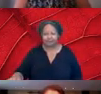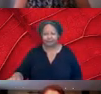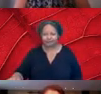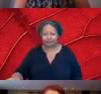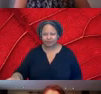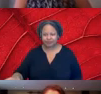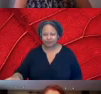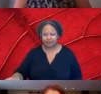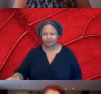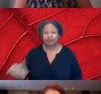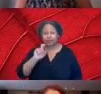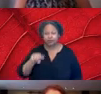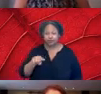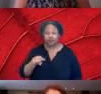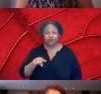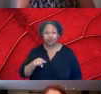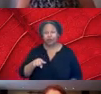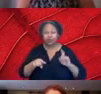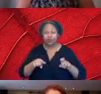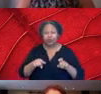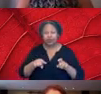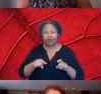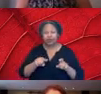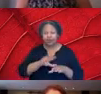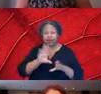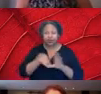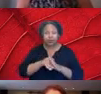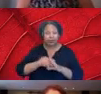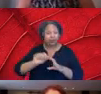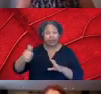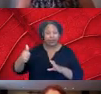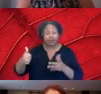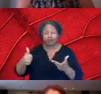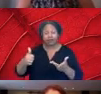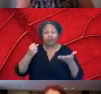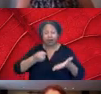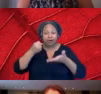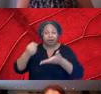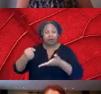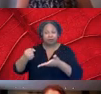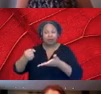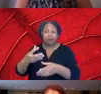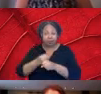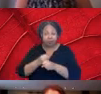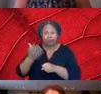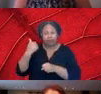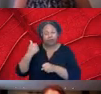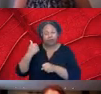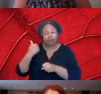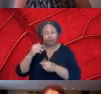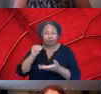This question is, should you include any arts grants that you've received in the past on your CV? What do you think, Tash?